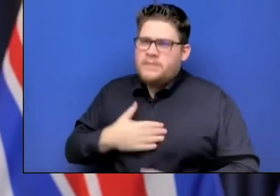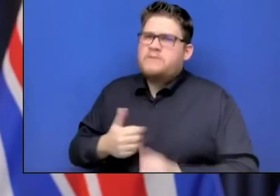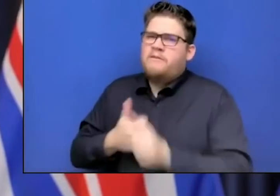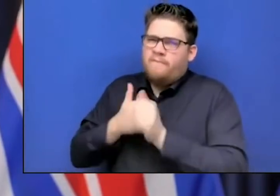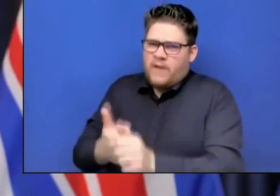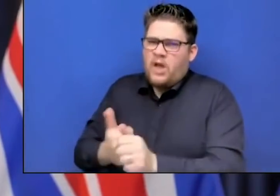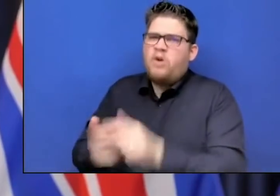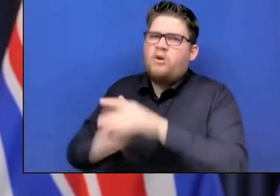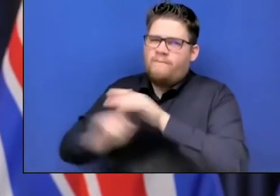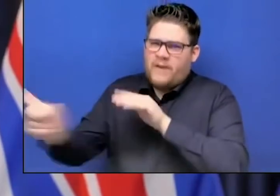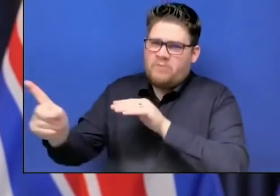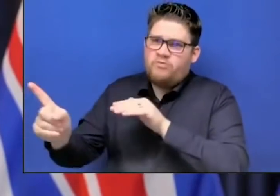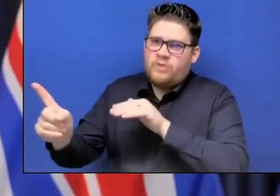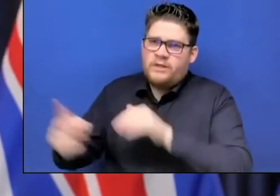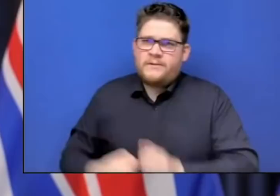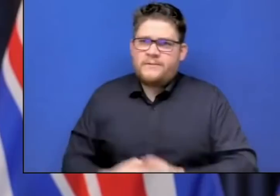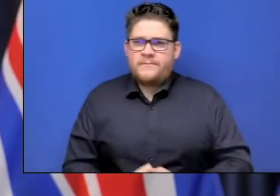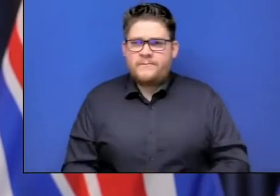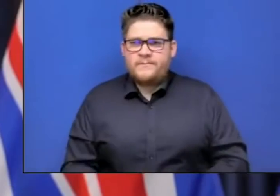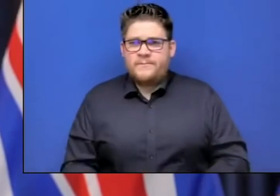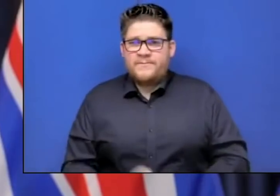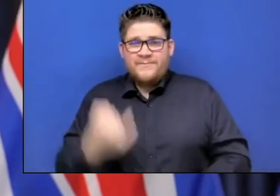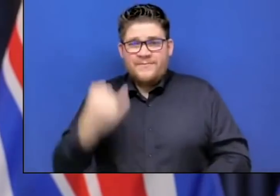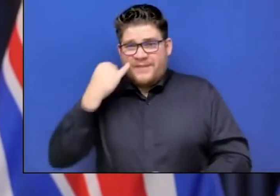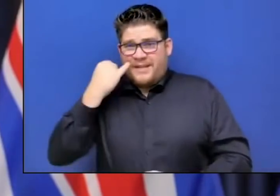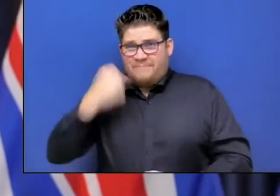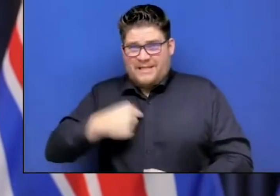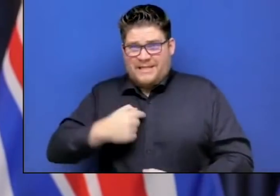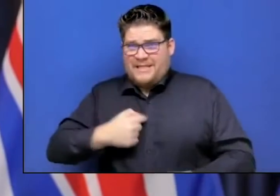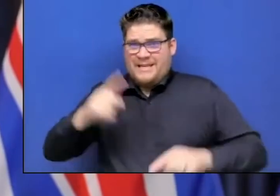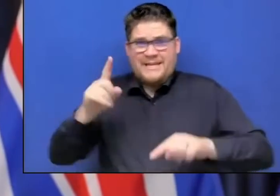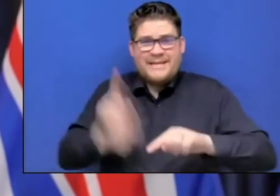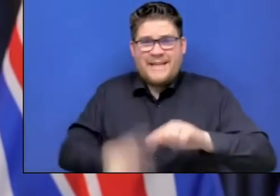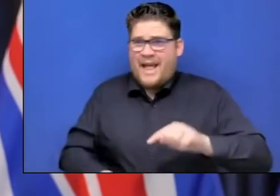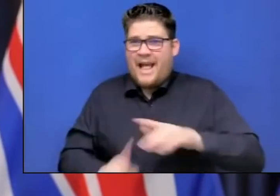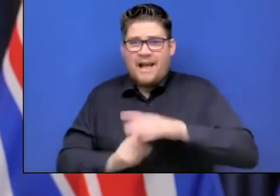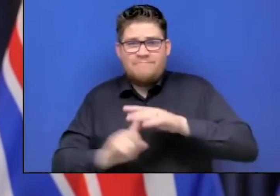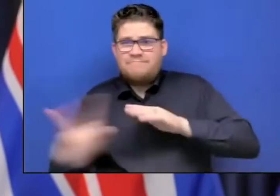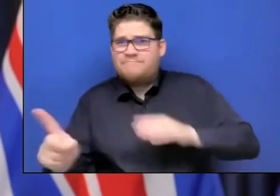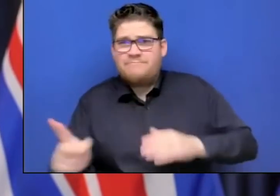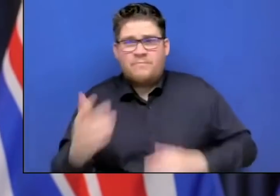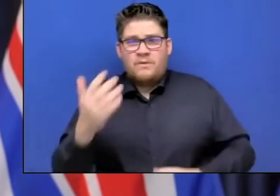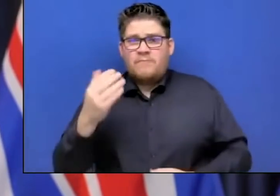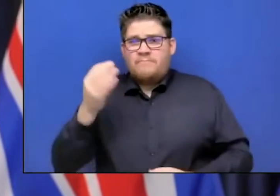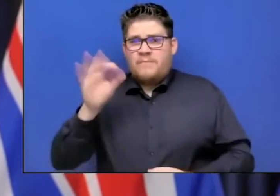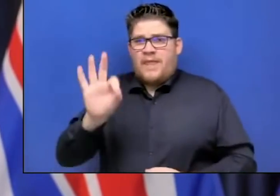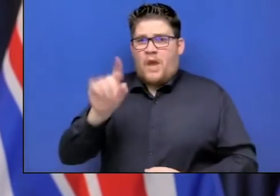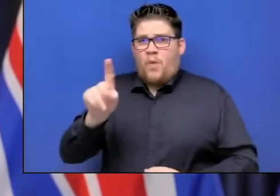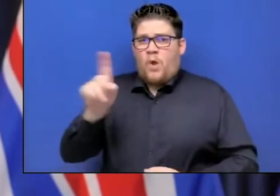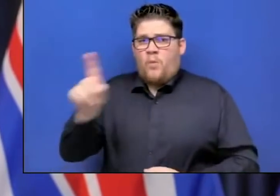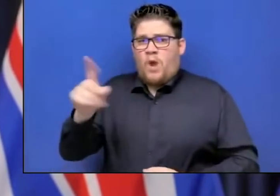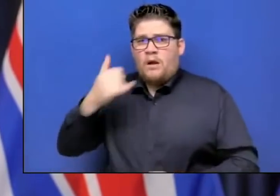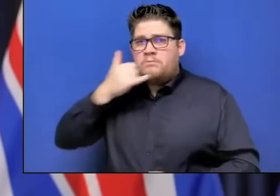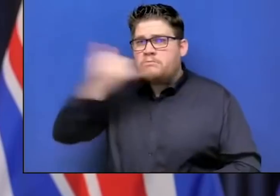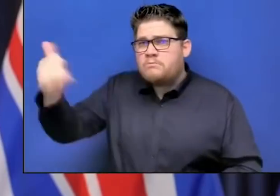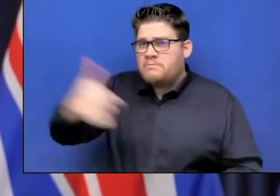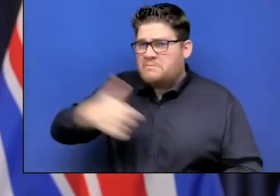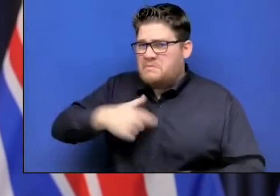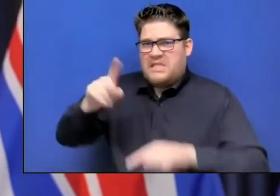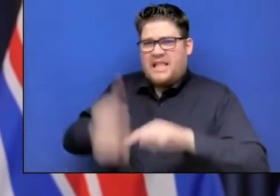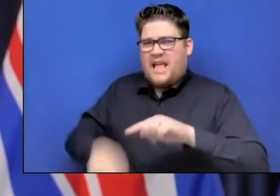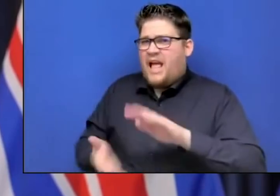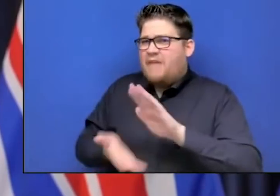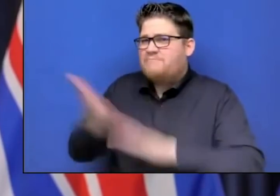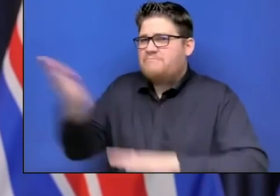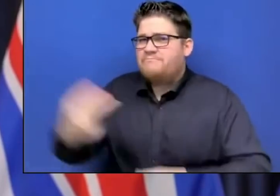on your own, call 911 and report your location immediately. I know Mayor Braun in Abbotsford has continued to